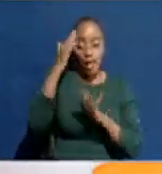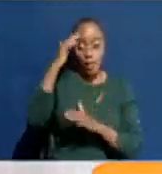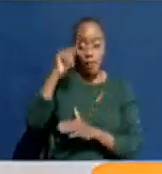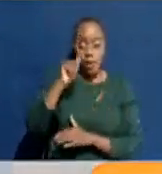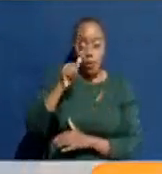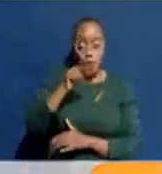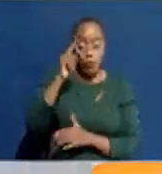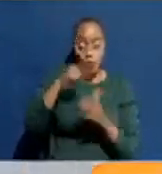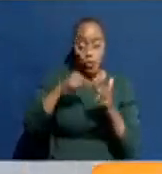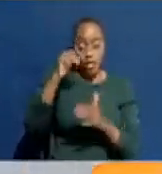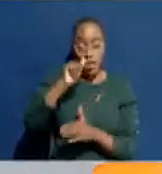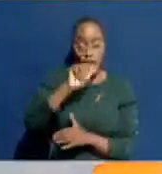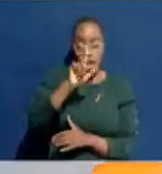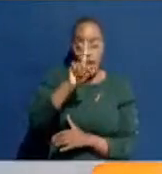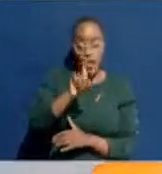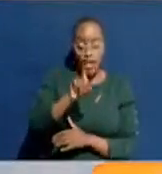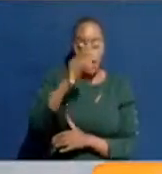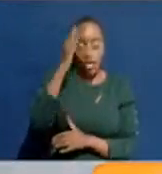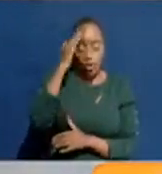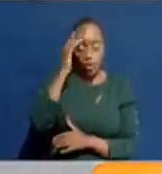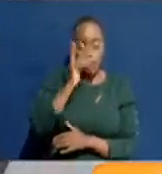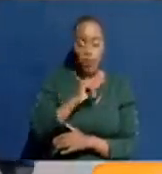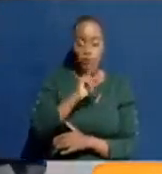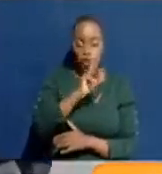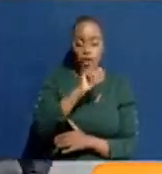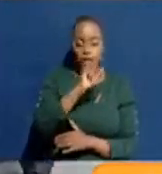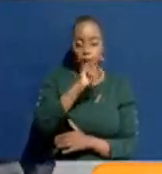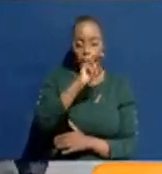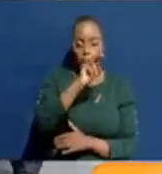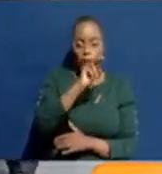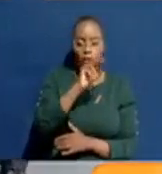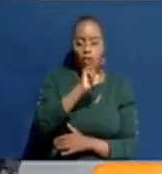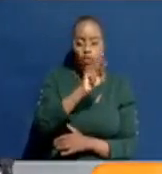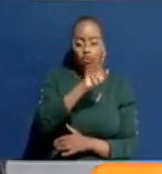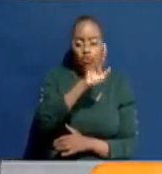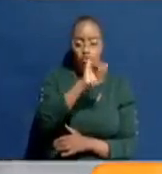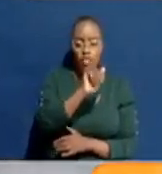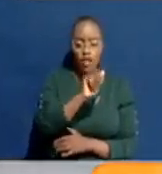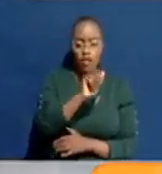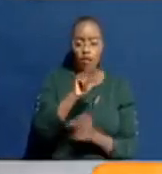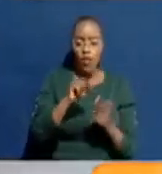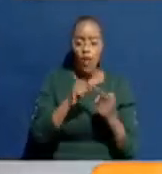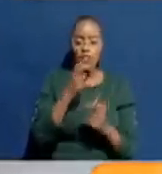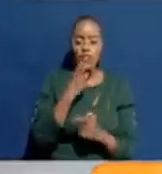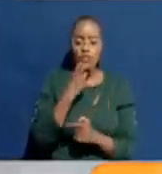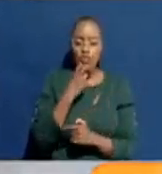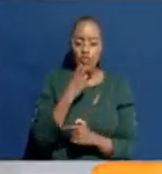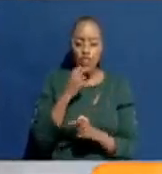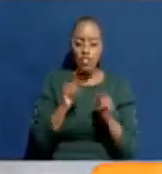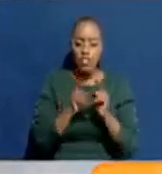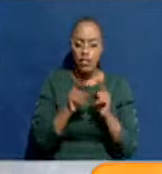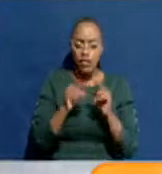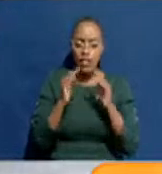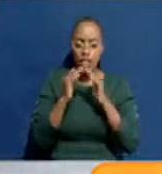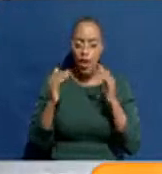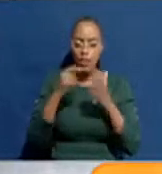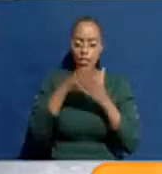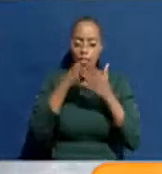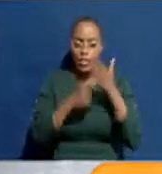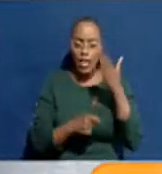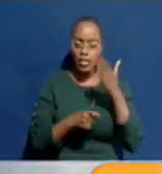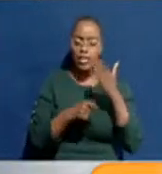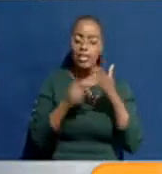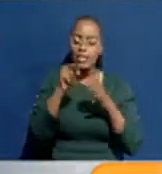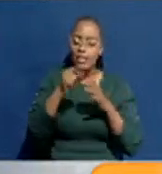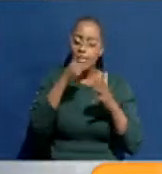think, Alex, especially knowing that Kimani Kuria, or Kuria Kimani, was here on Tuesday. Now he says that the housing levy is a